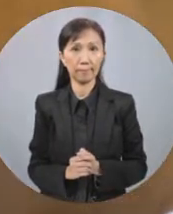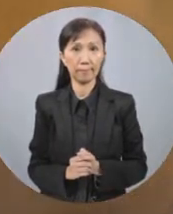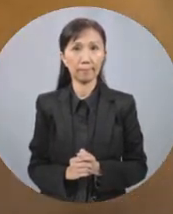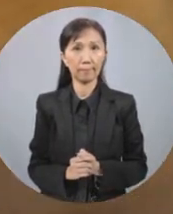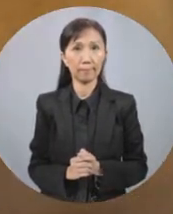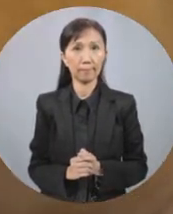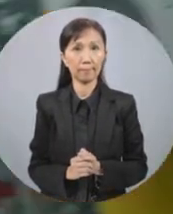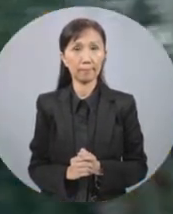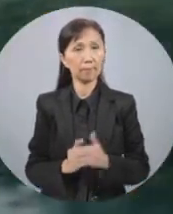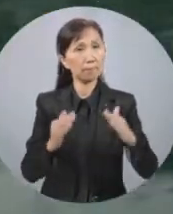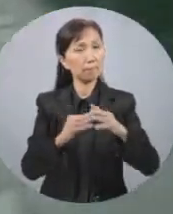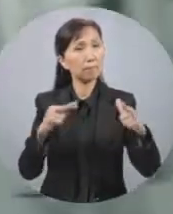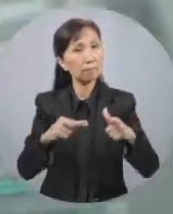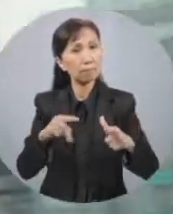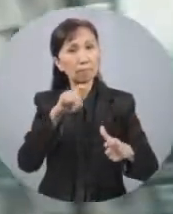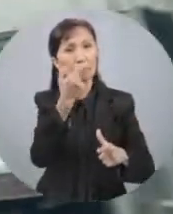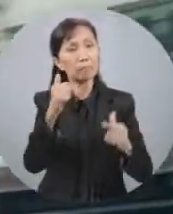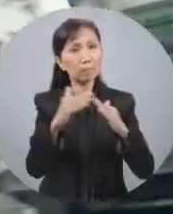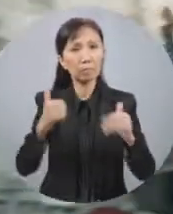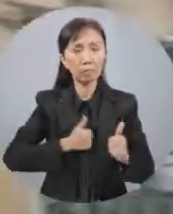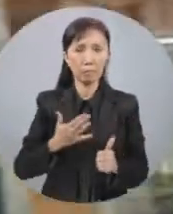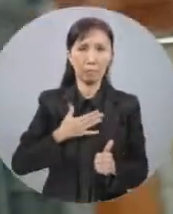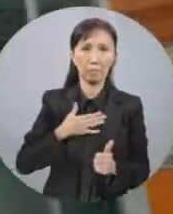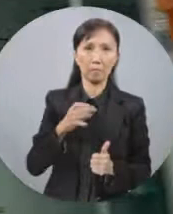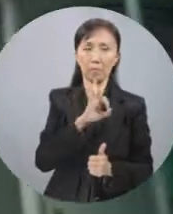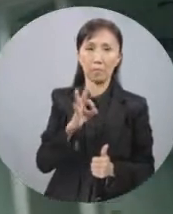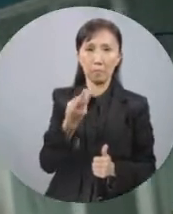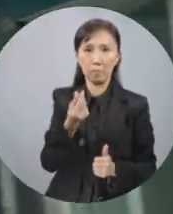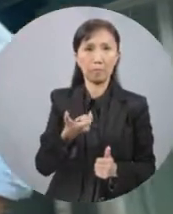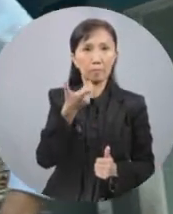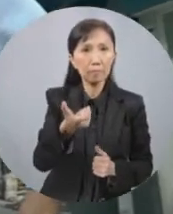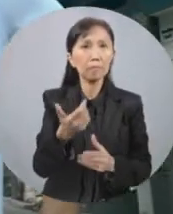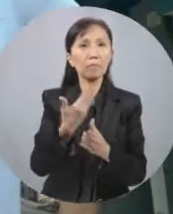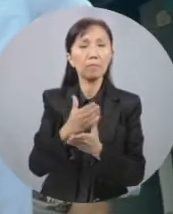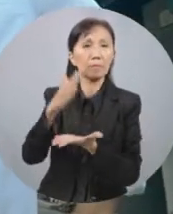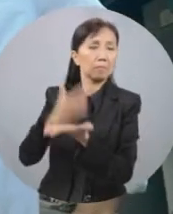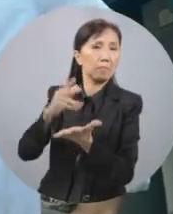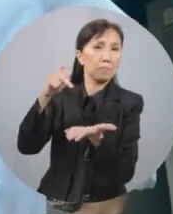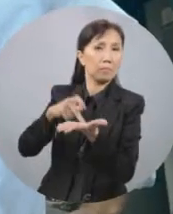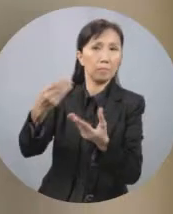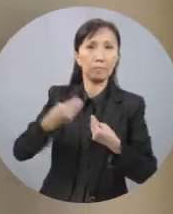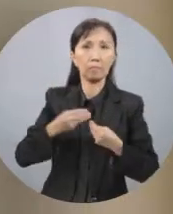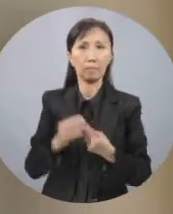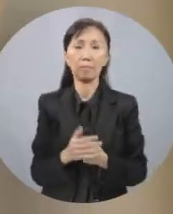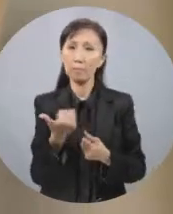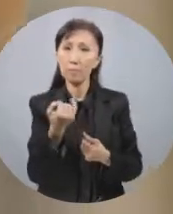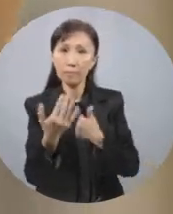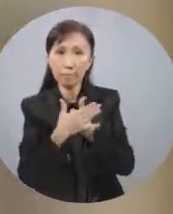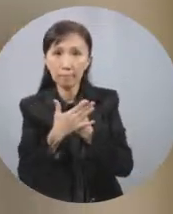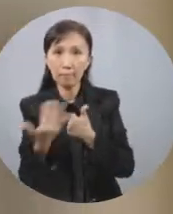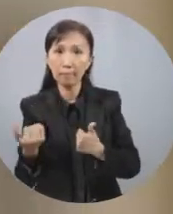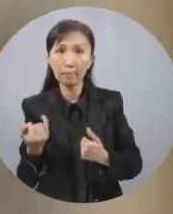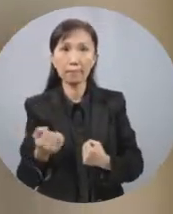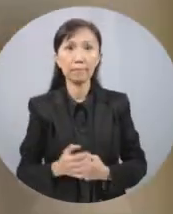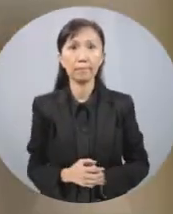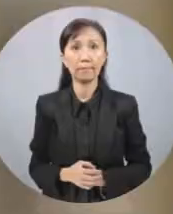The agent said that many landlords are unwilling to rent their flats to our community because they worry that we can't pay the rent. Can anyone please